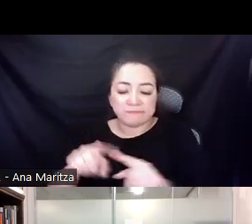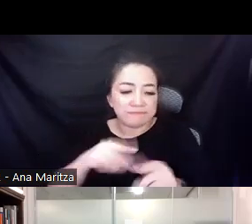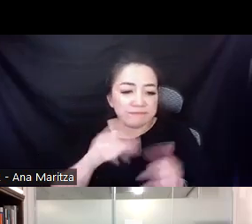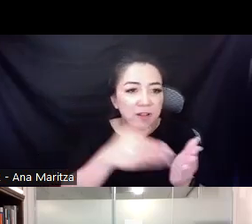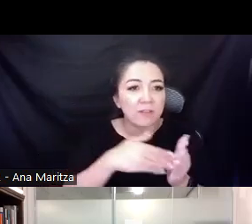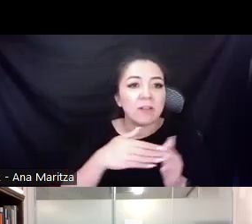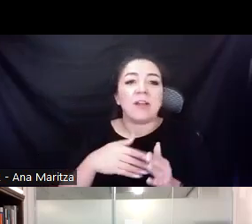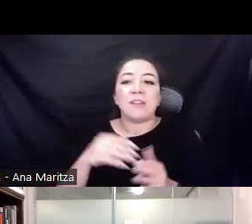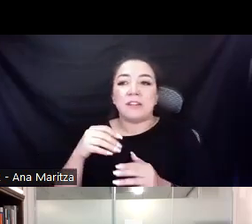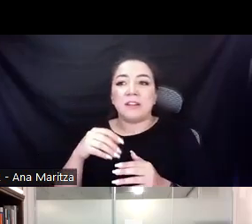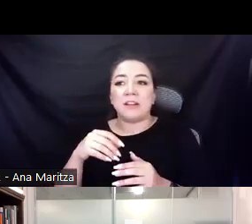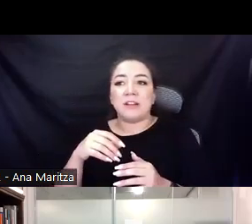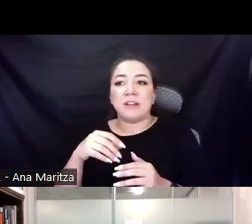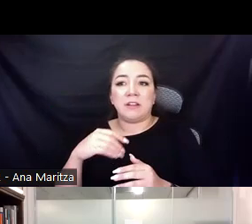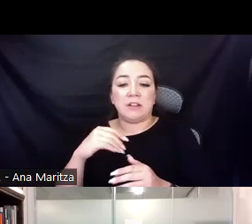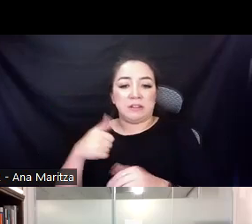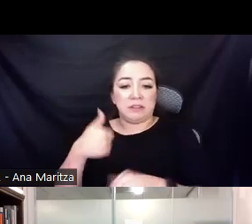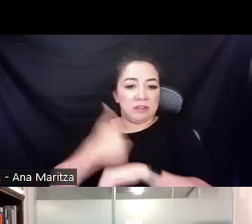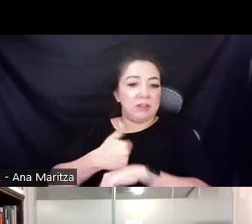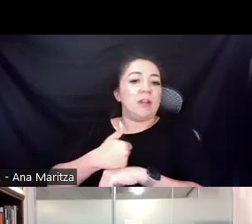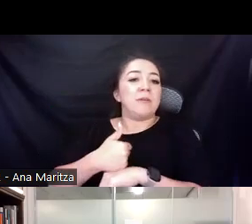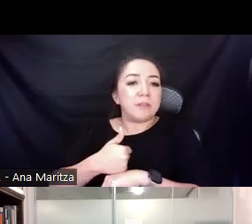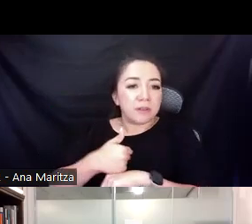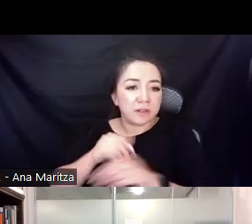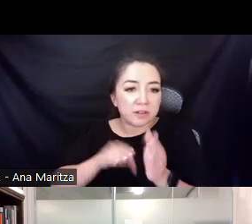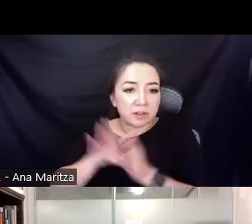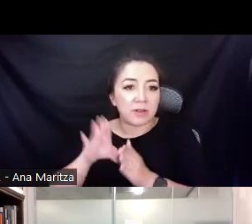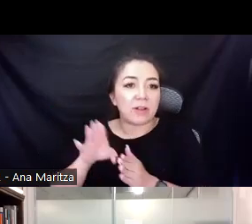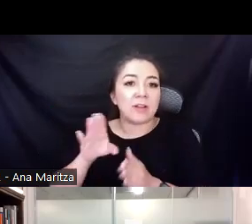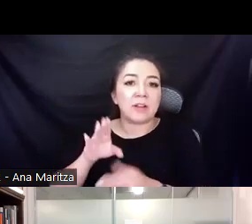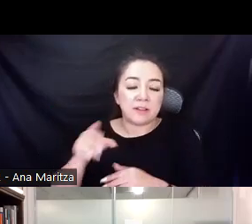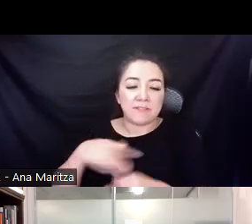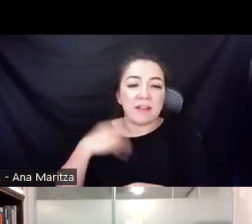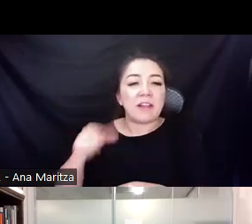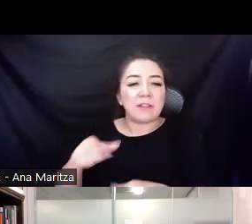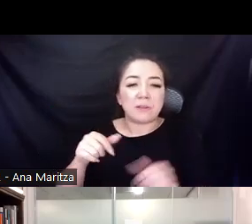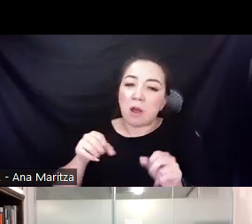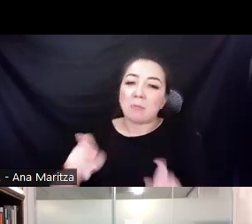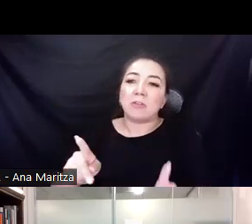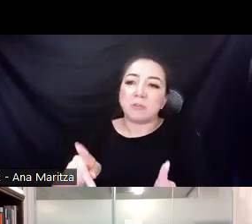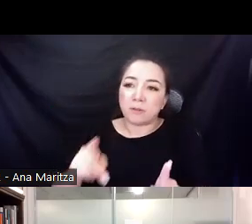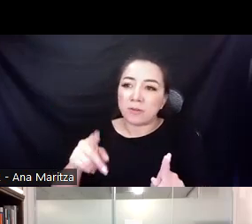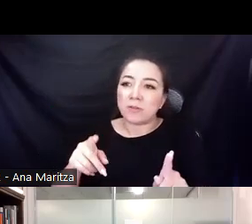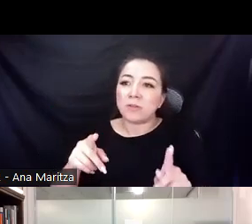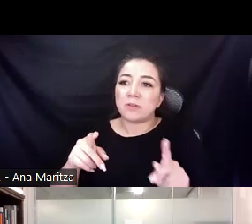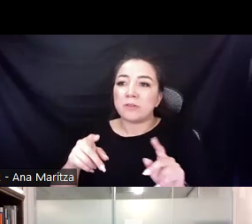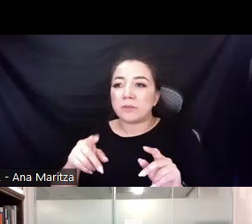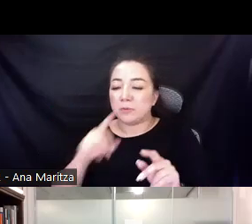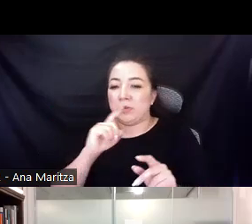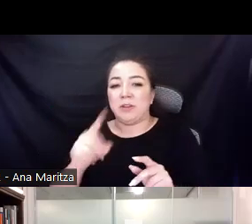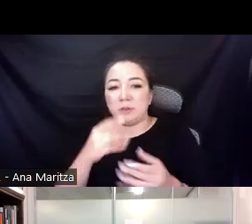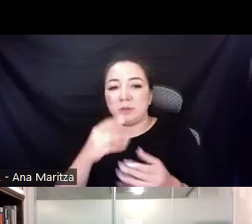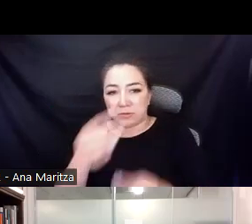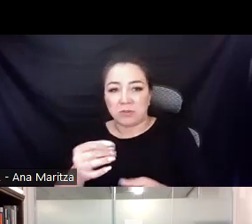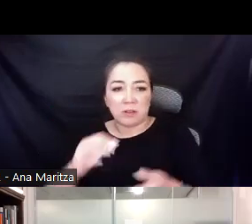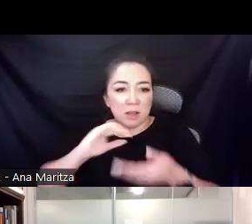infrastructure had been developed in the ADTCs, it was felt that this was an opportunity to do some really interesting